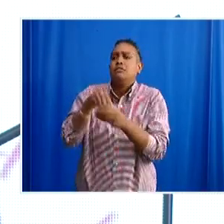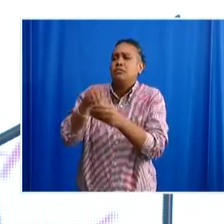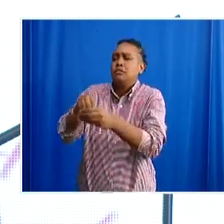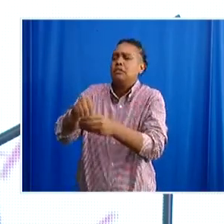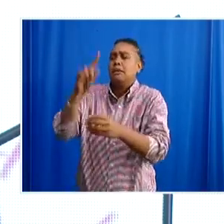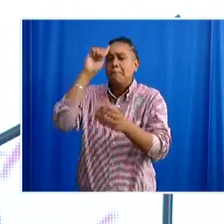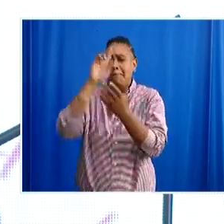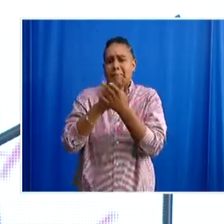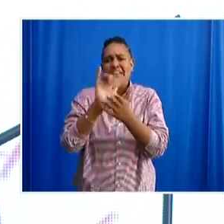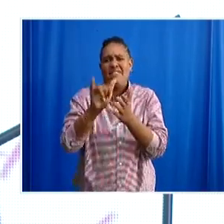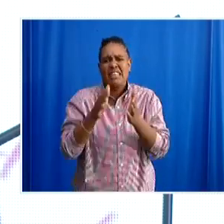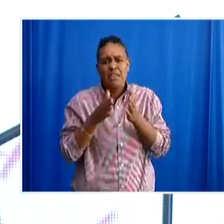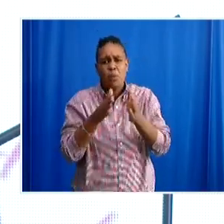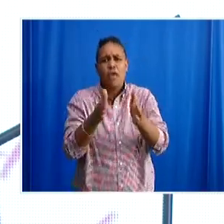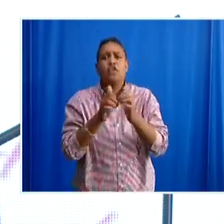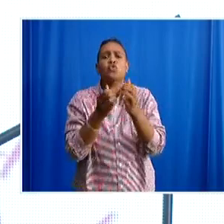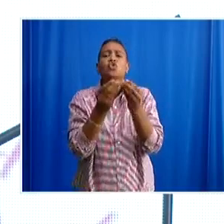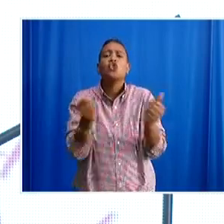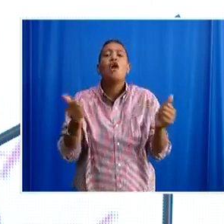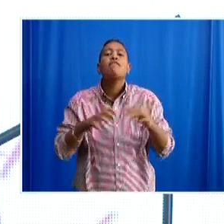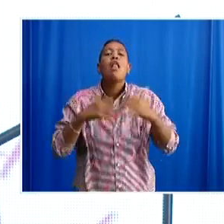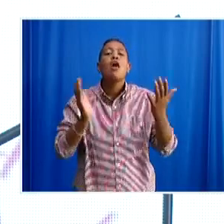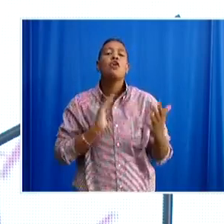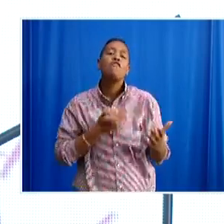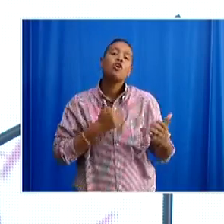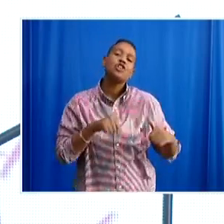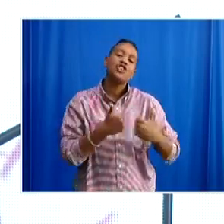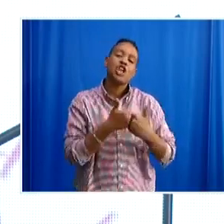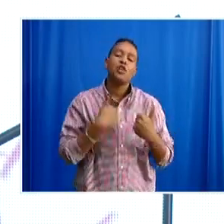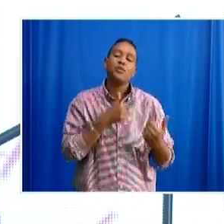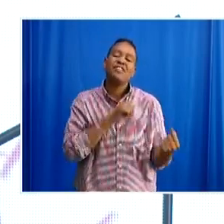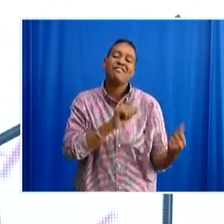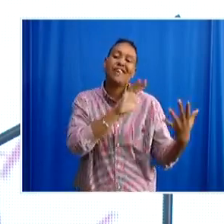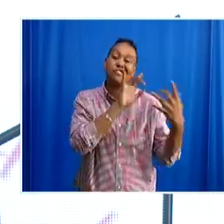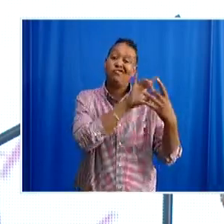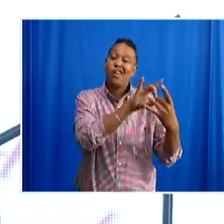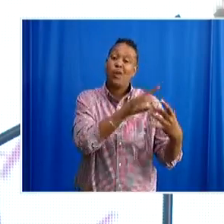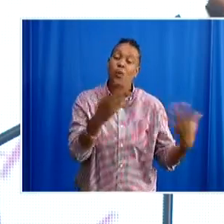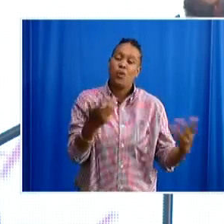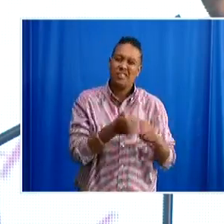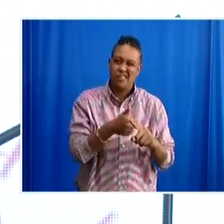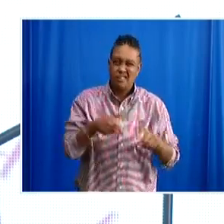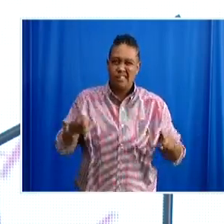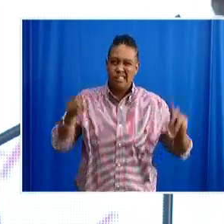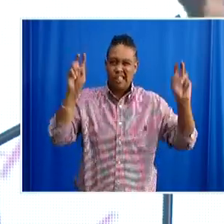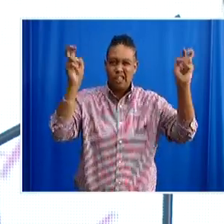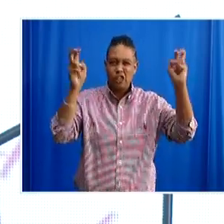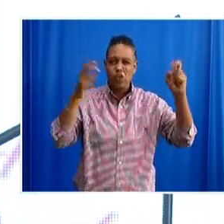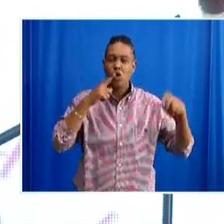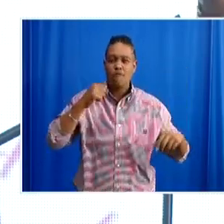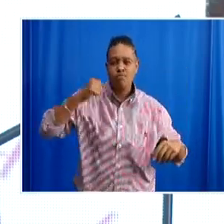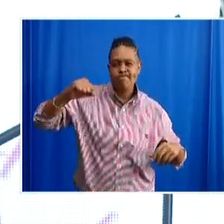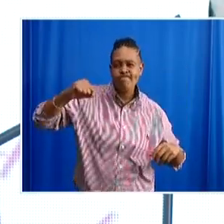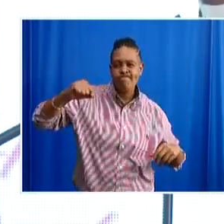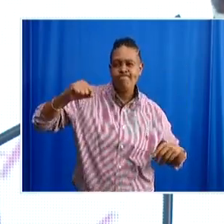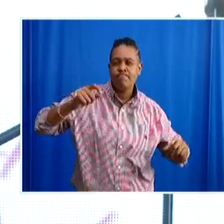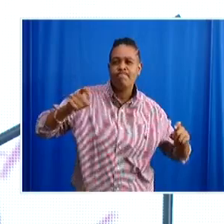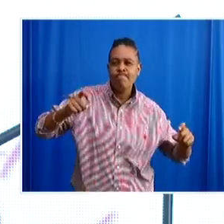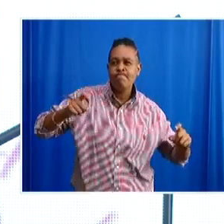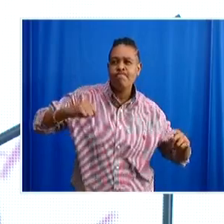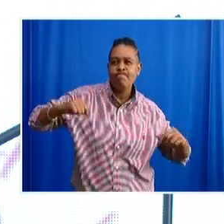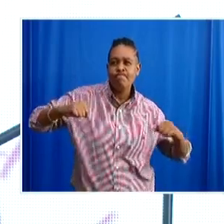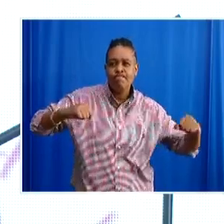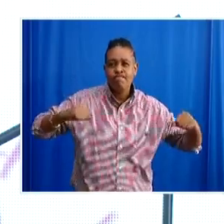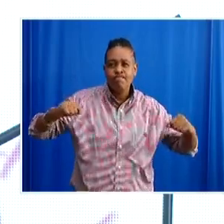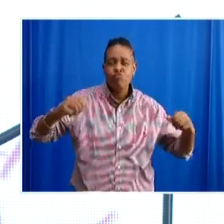the pathway to solving a lot of our challenges we're facing in terms of this issue of resilience and risk. So I was very